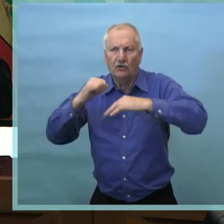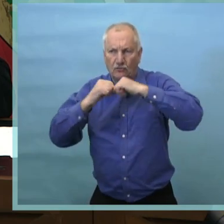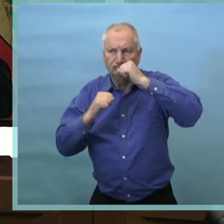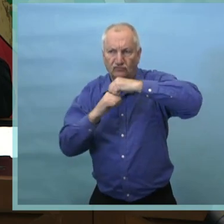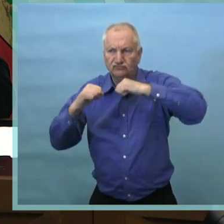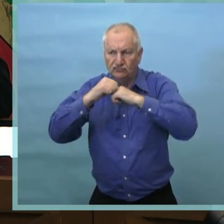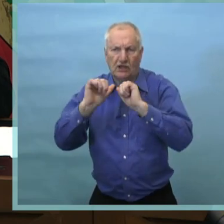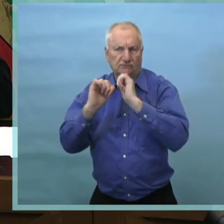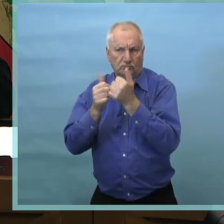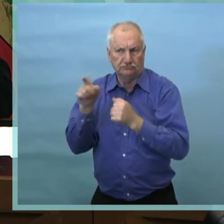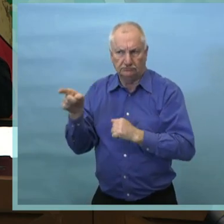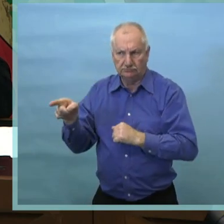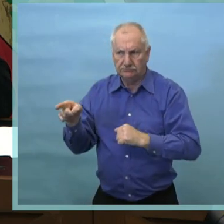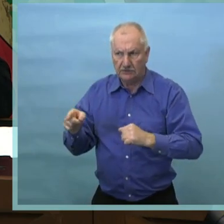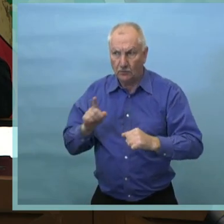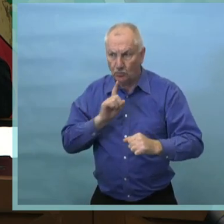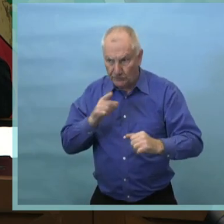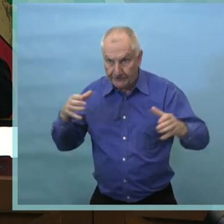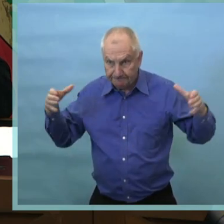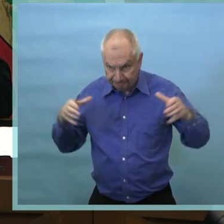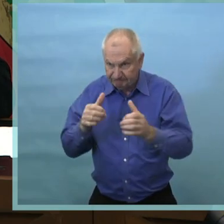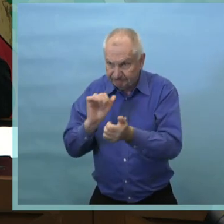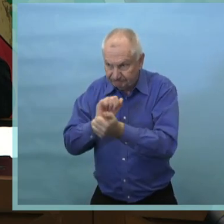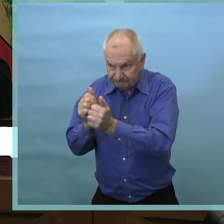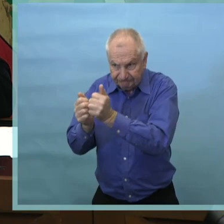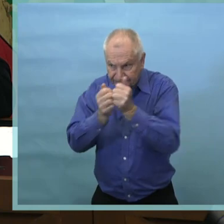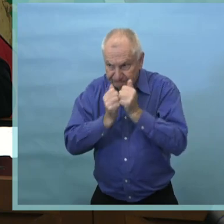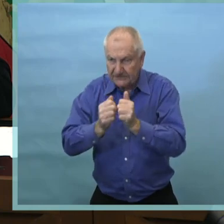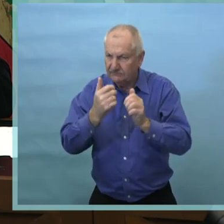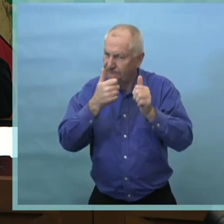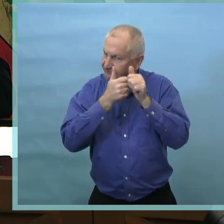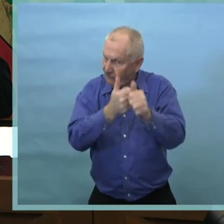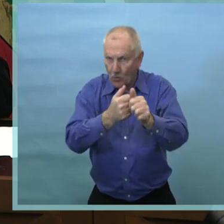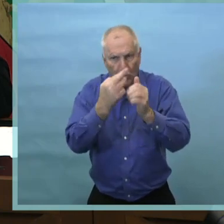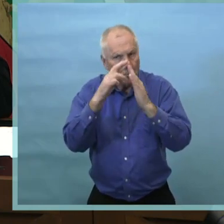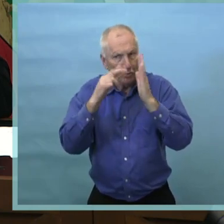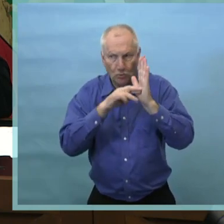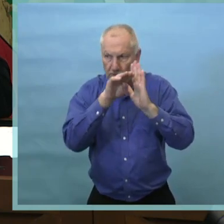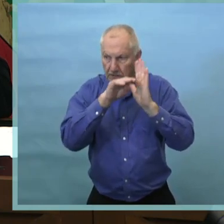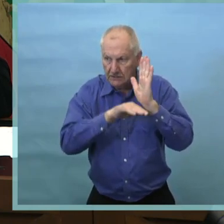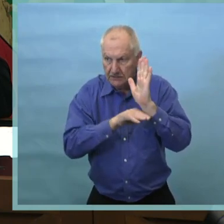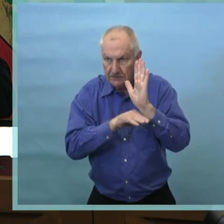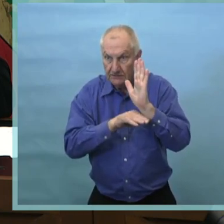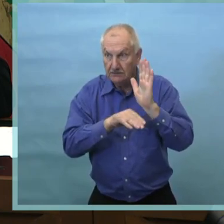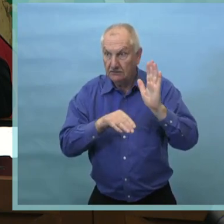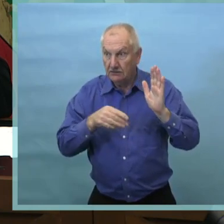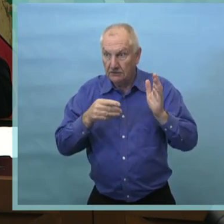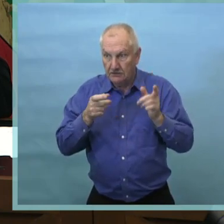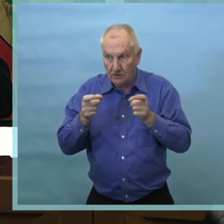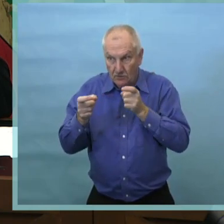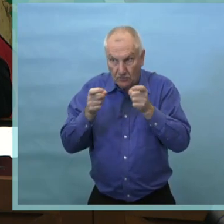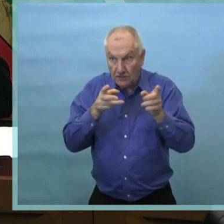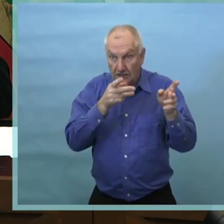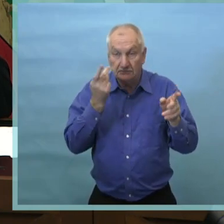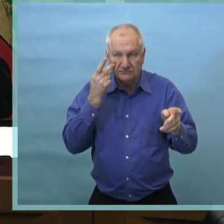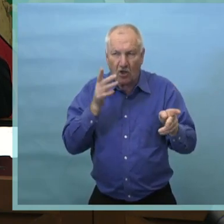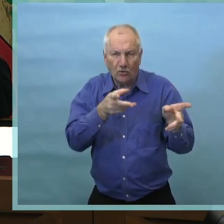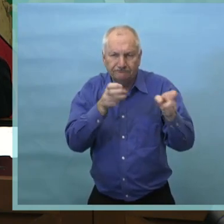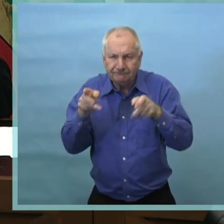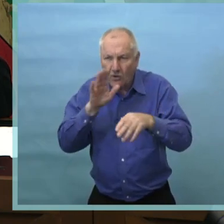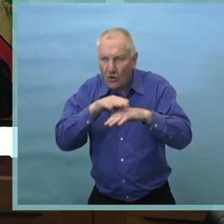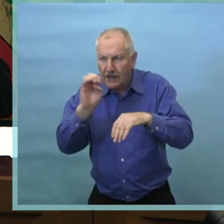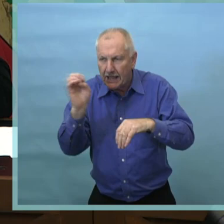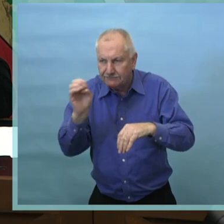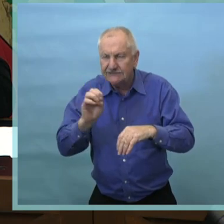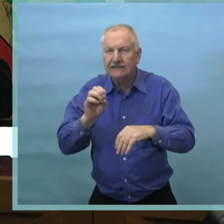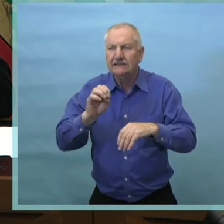you've had a chance to look at them. They are on the Emergency Measures Organization website under Department of Manitoba Infrastructure. And we came